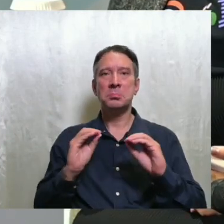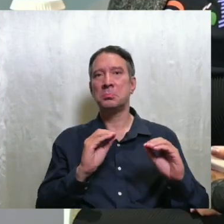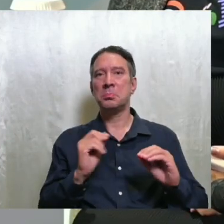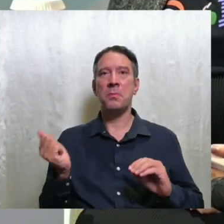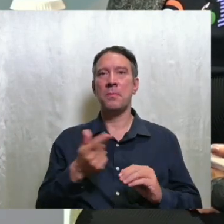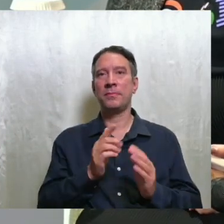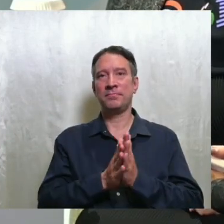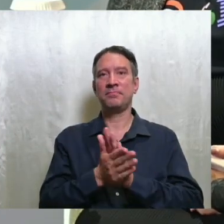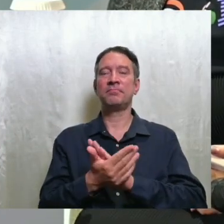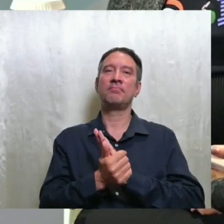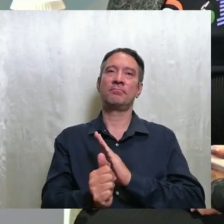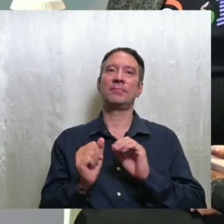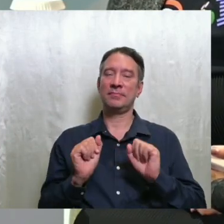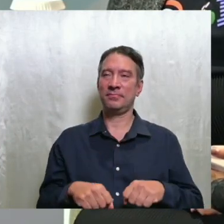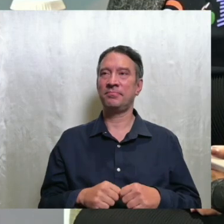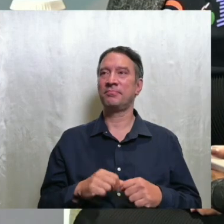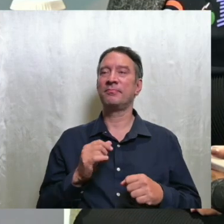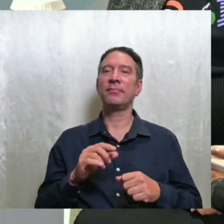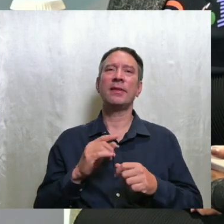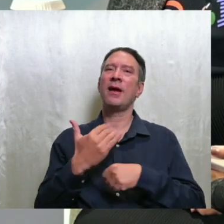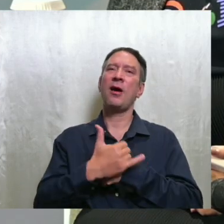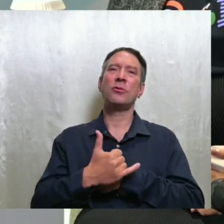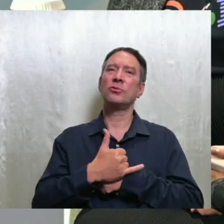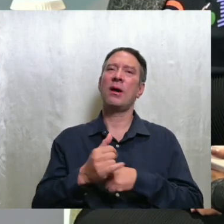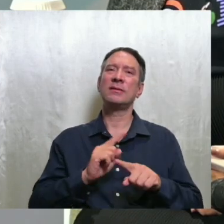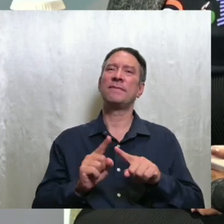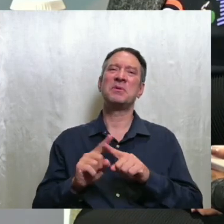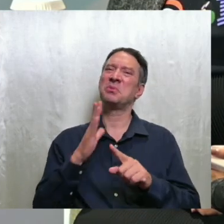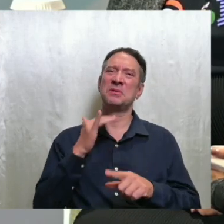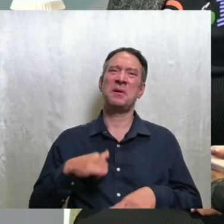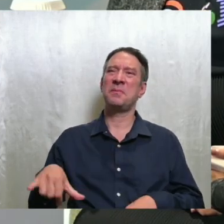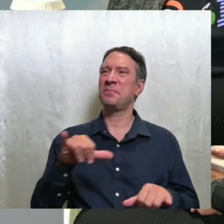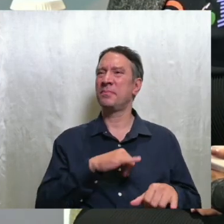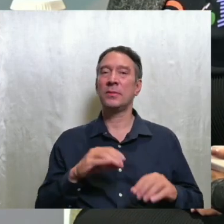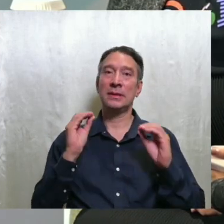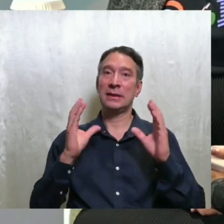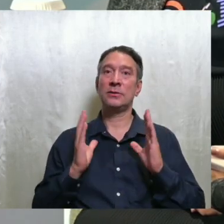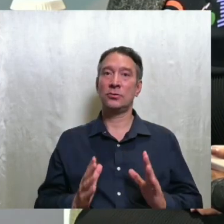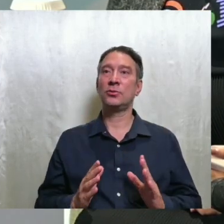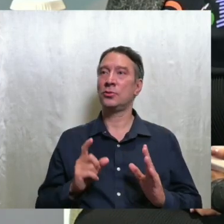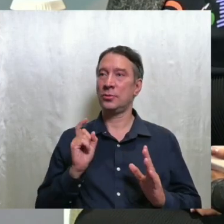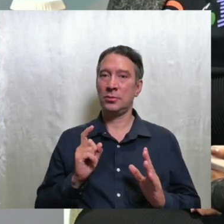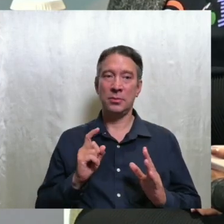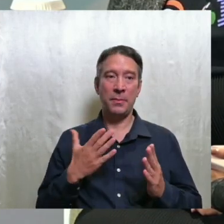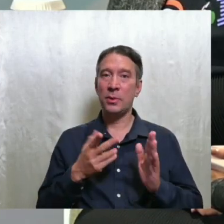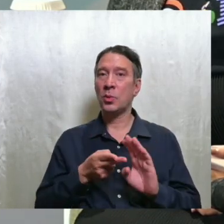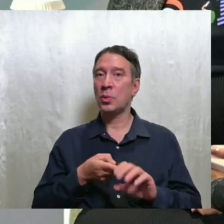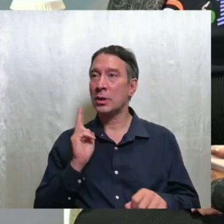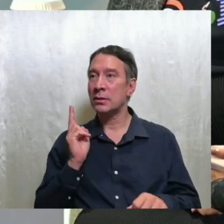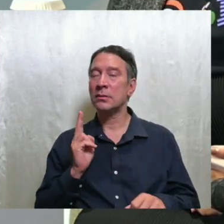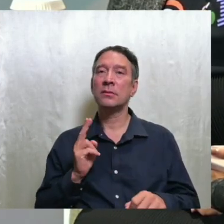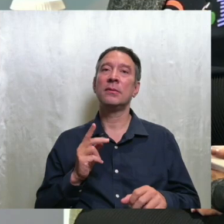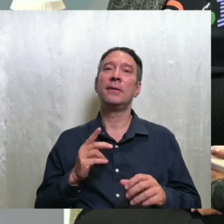teachers dropout as well as teachers availability is a big issue. And the next big